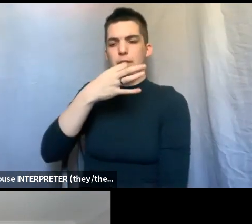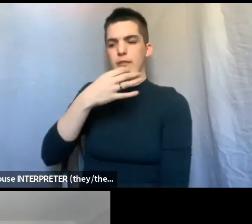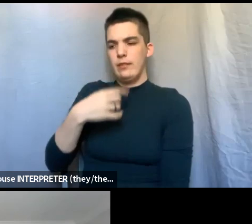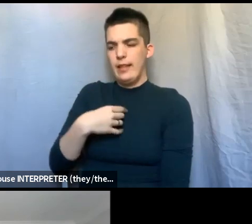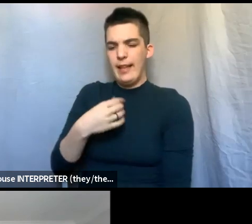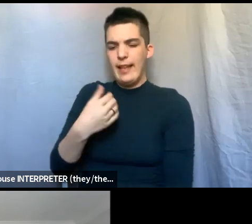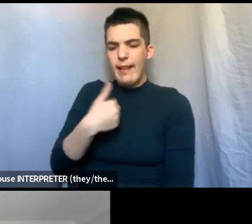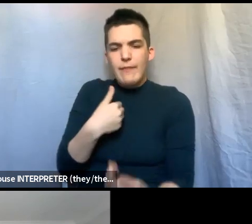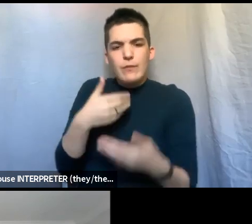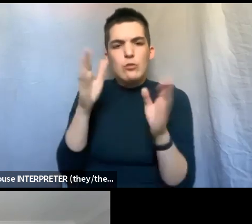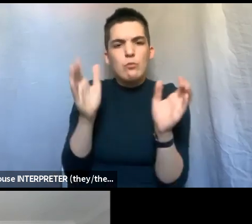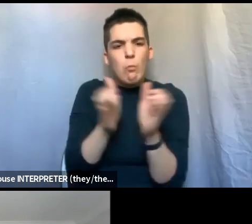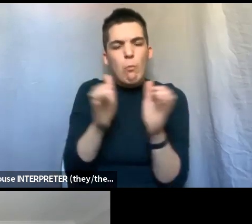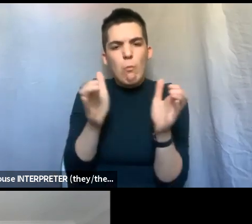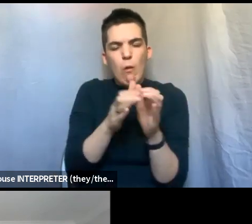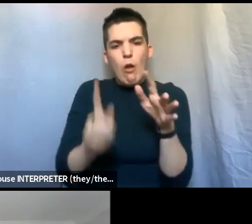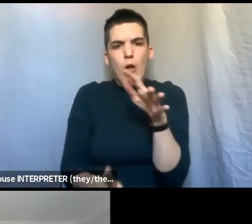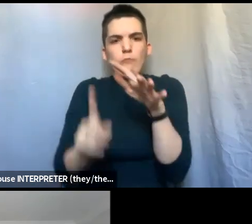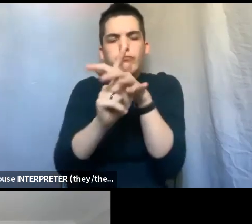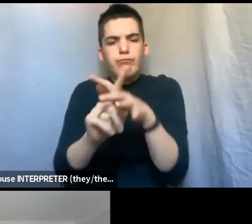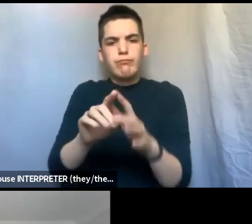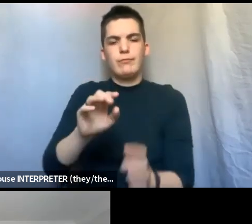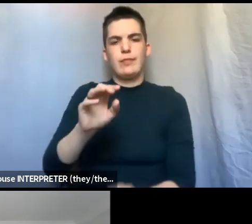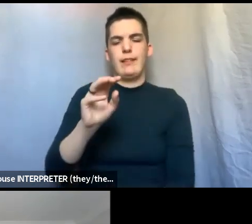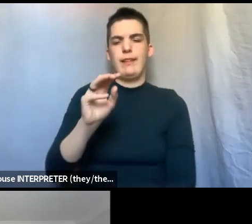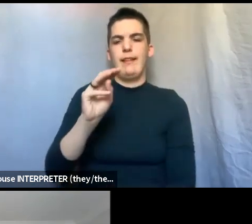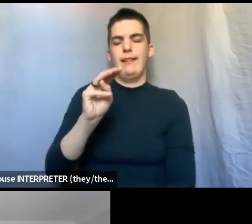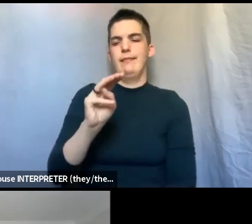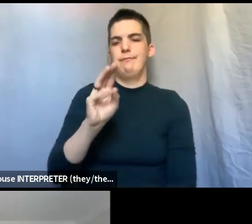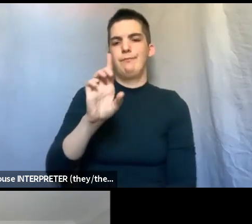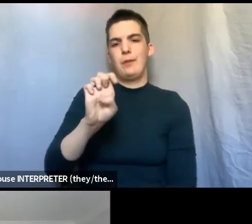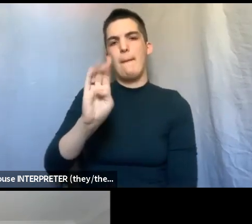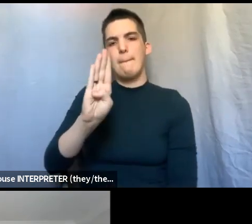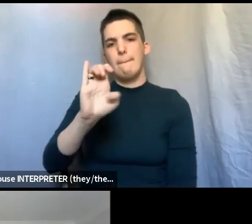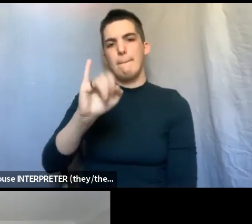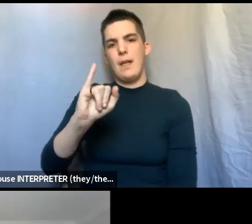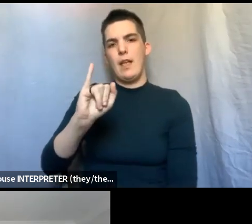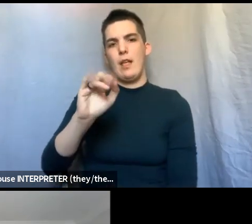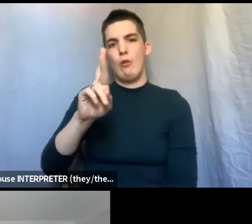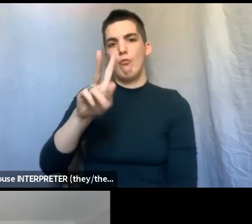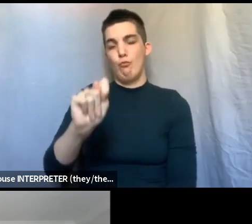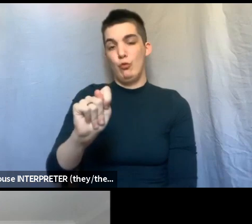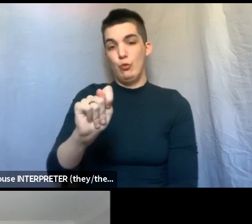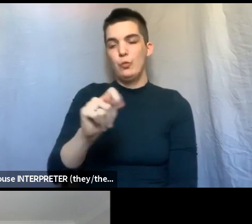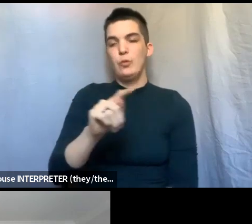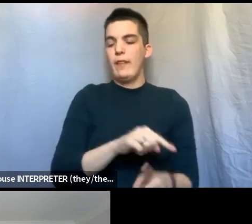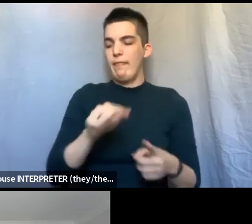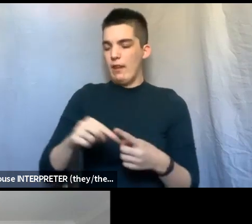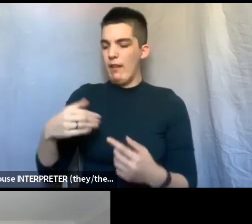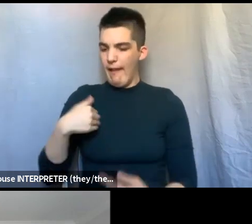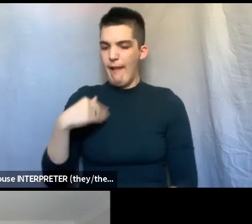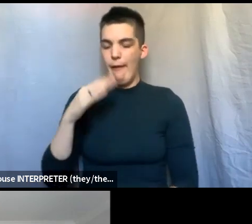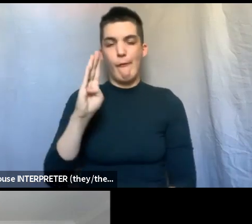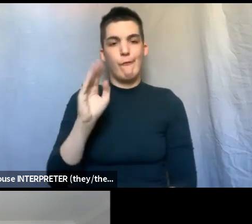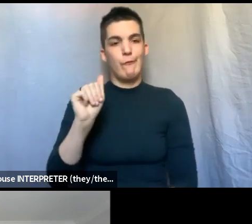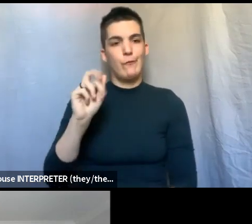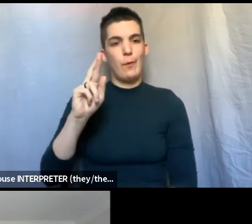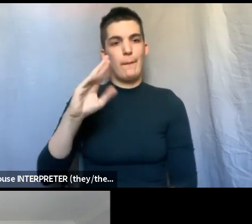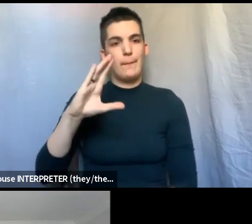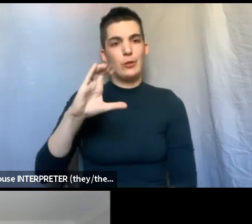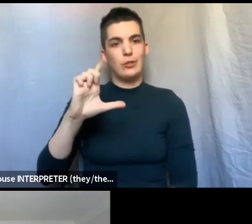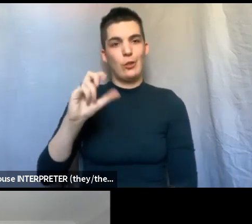and it was going to Barcelona and then Cyprus. So it's remote in Barcelona right now. So it's sort of a